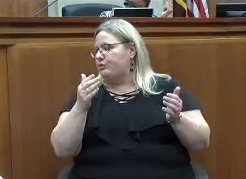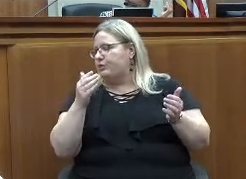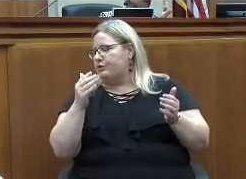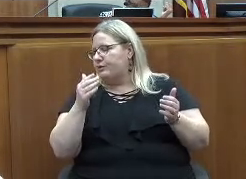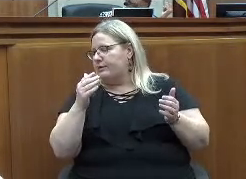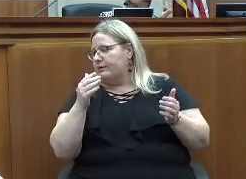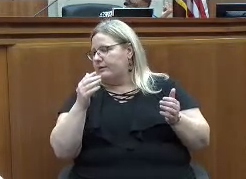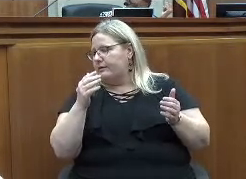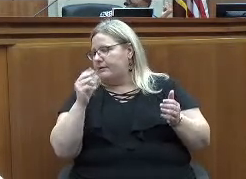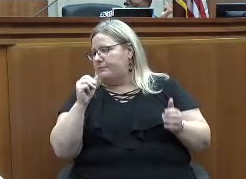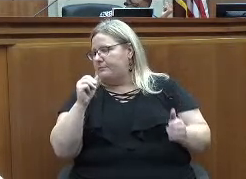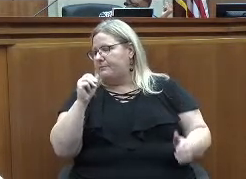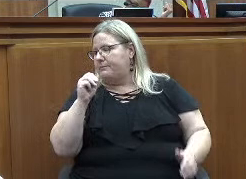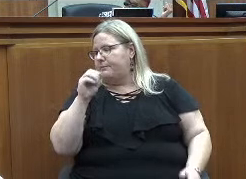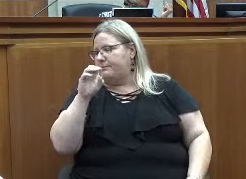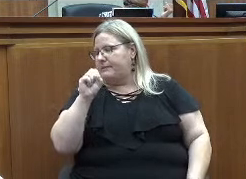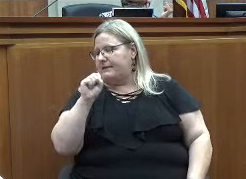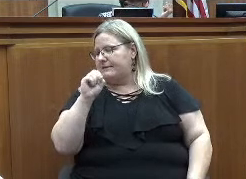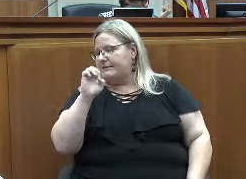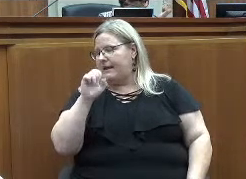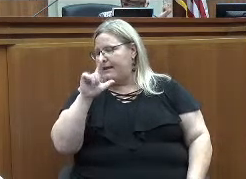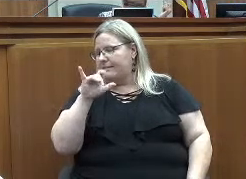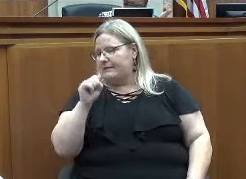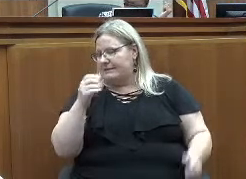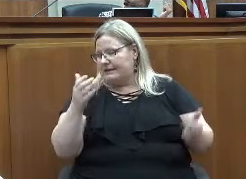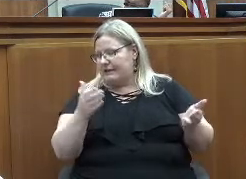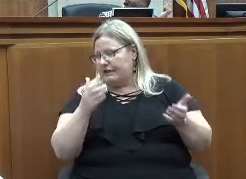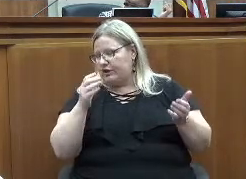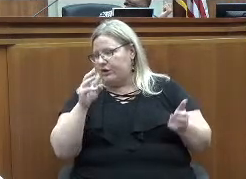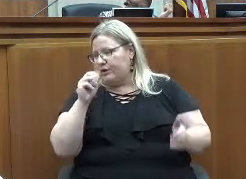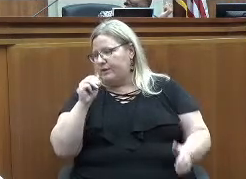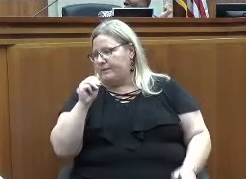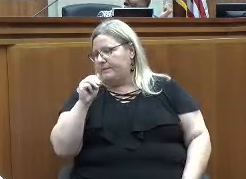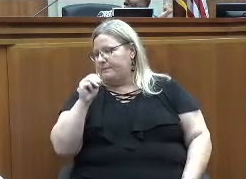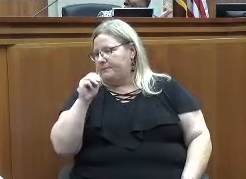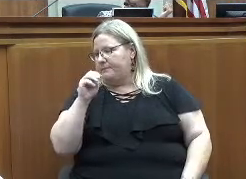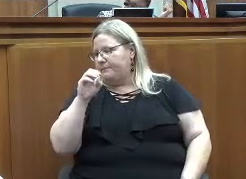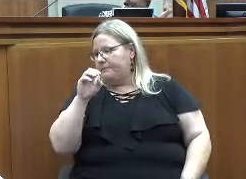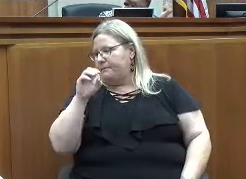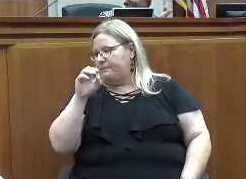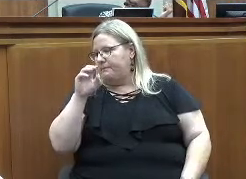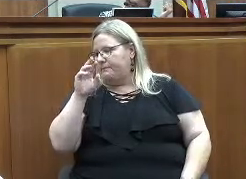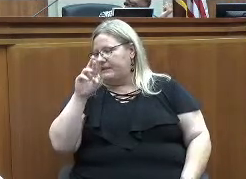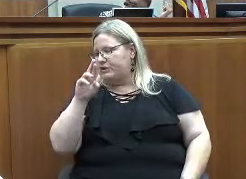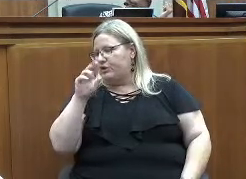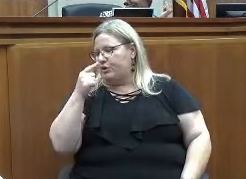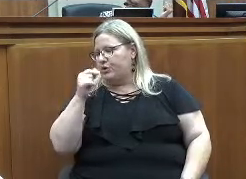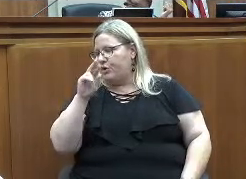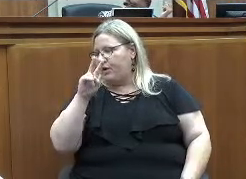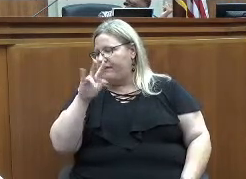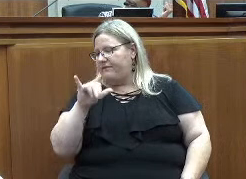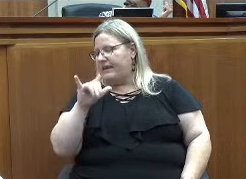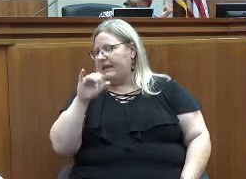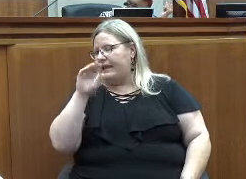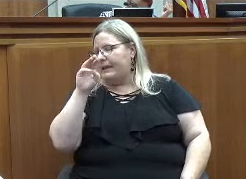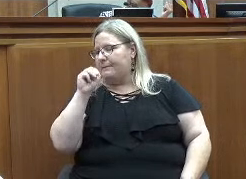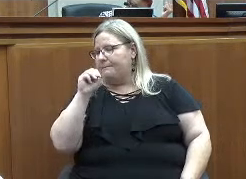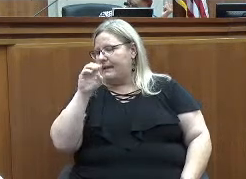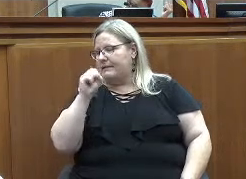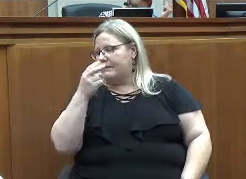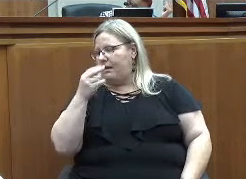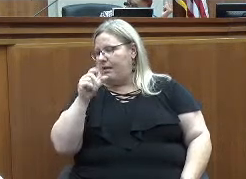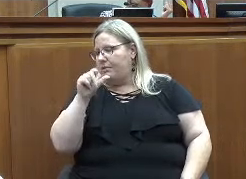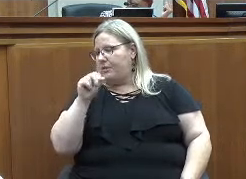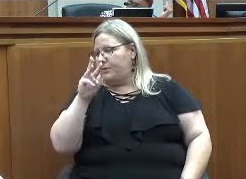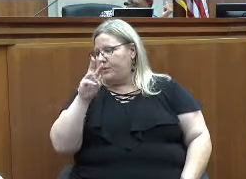Here. Ms. Ellis is present. Mr. Garvey? Here. Mr. Garvey is present. Ms. Holloway? Here. Ms. Holloway is present. Mr. Mellery? Here.